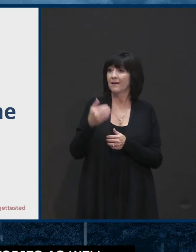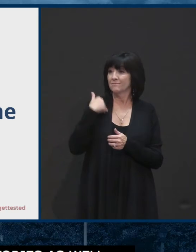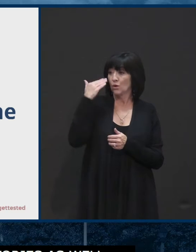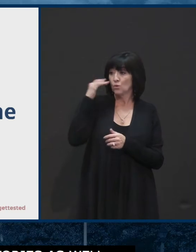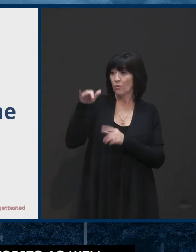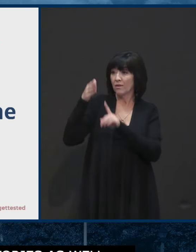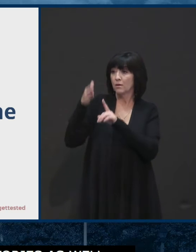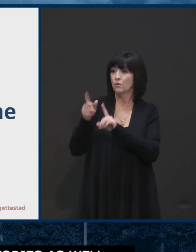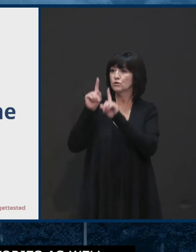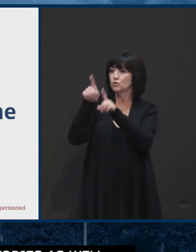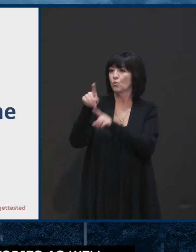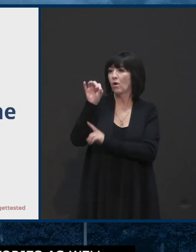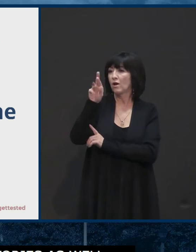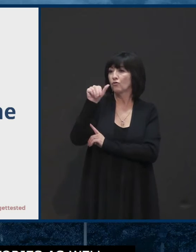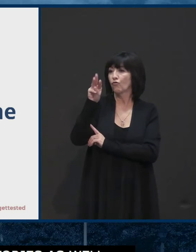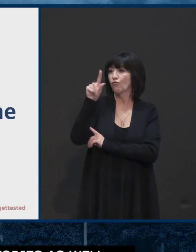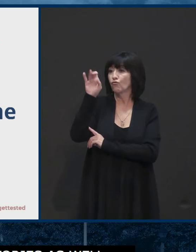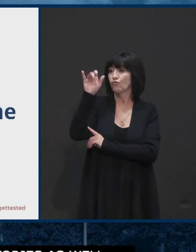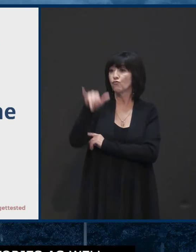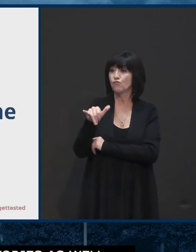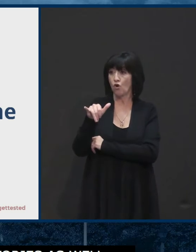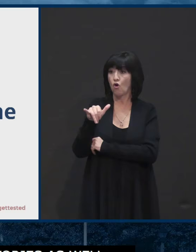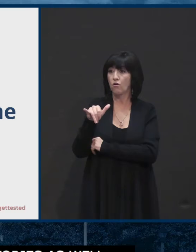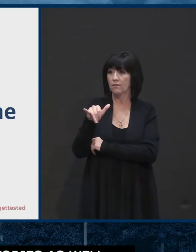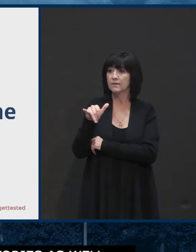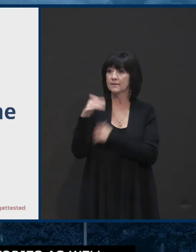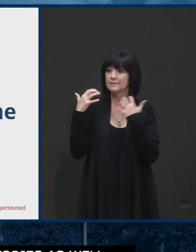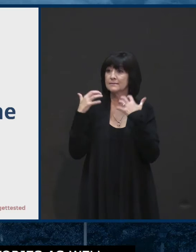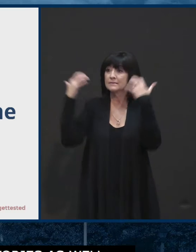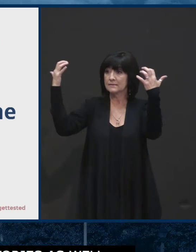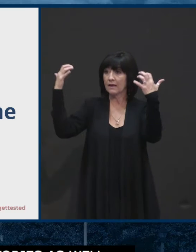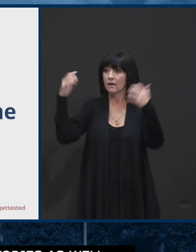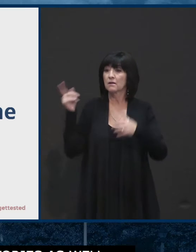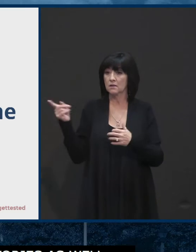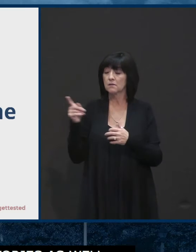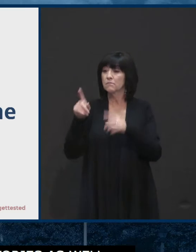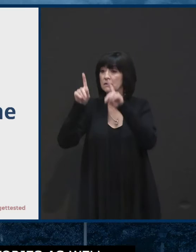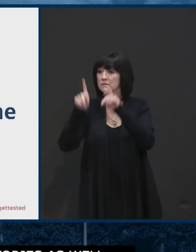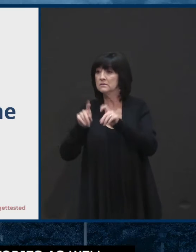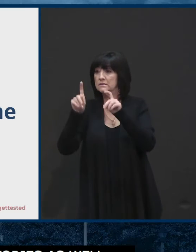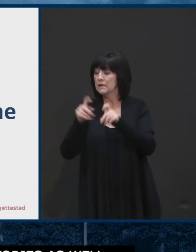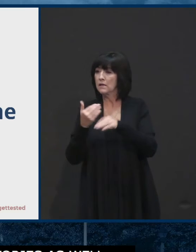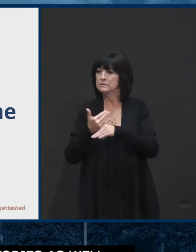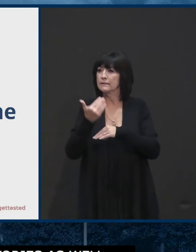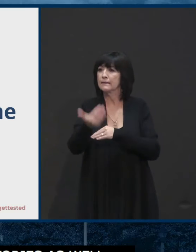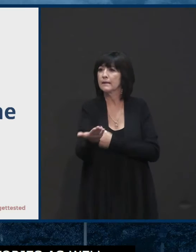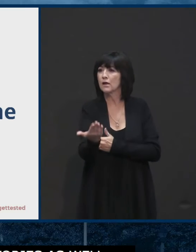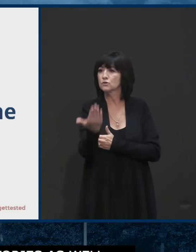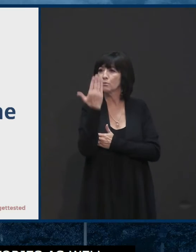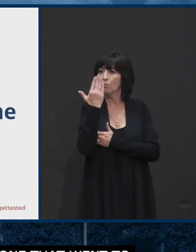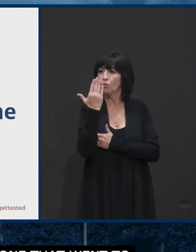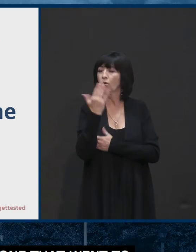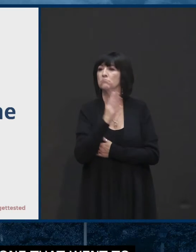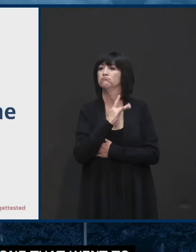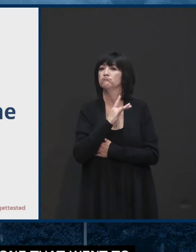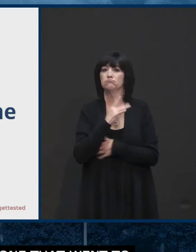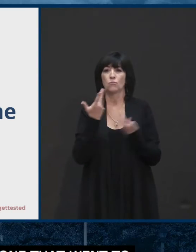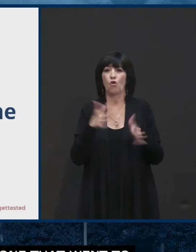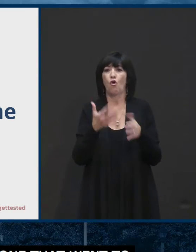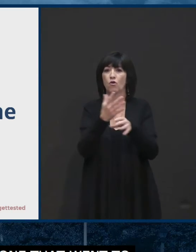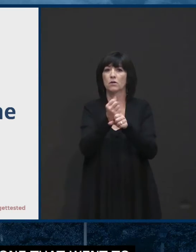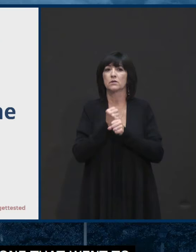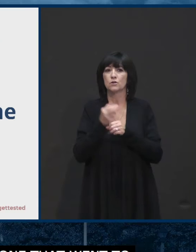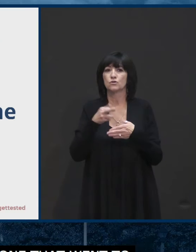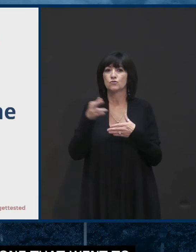afternoon. They woke up the next morning, so with about 12 hours later, they already had the results back. So that 30.5 number, it's important that we get that down, because as soon as